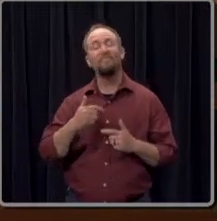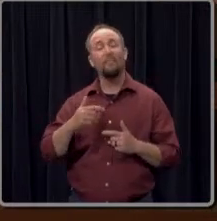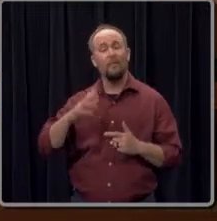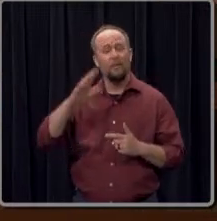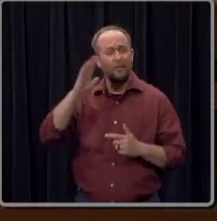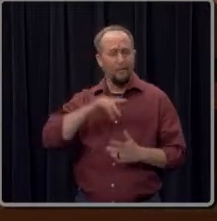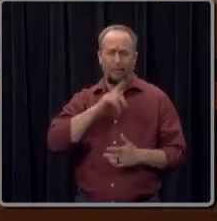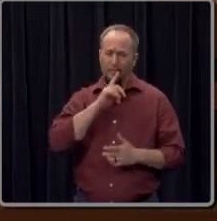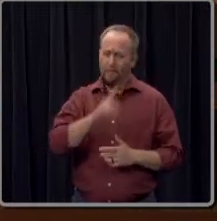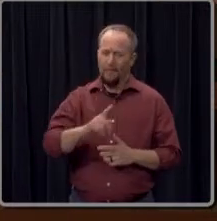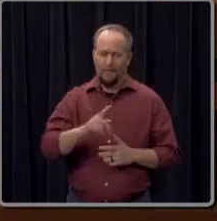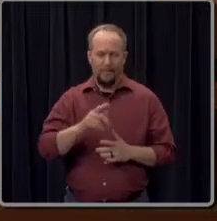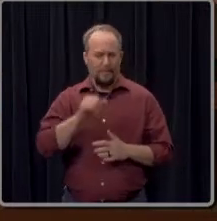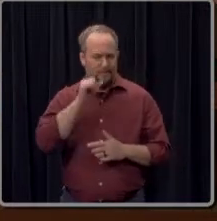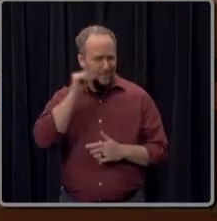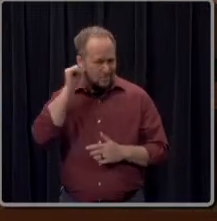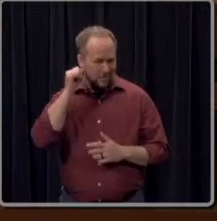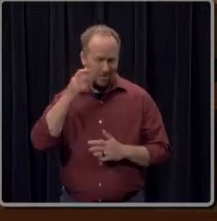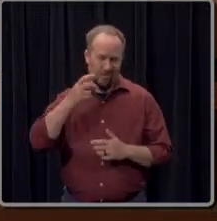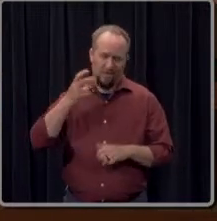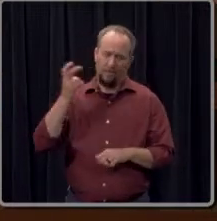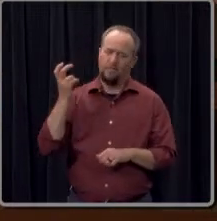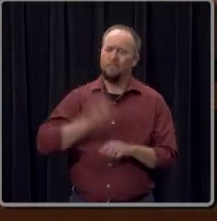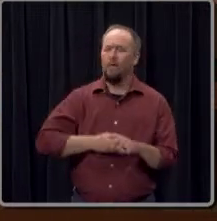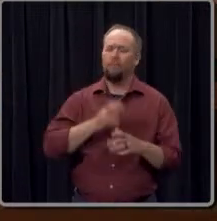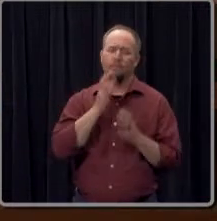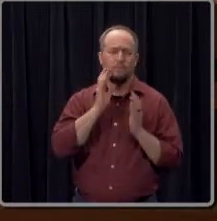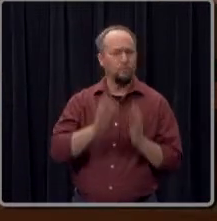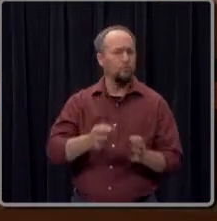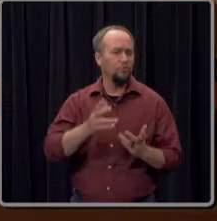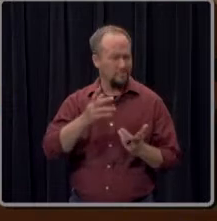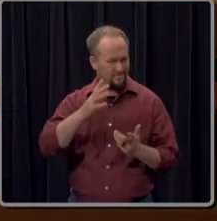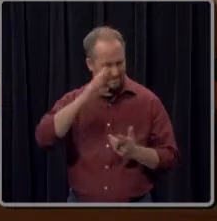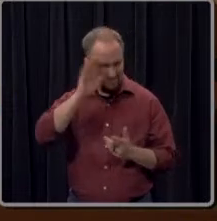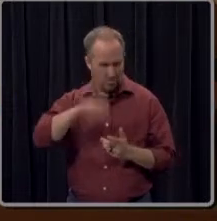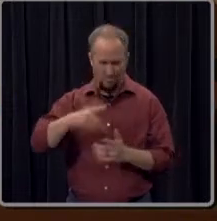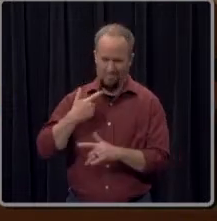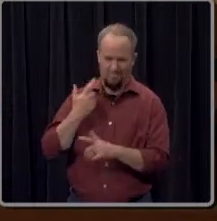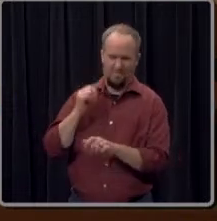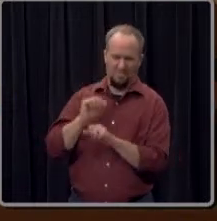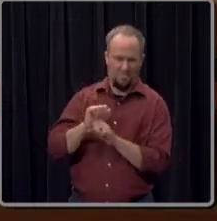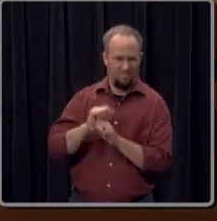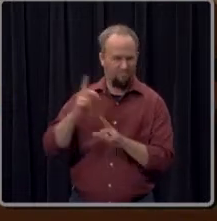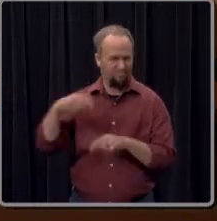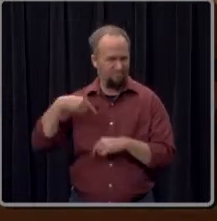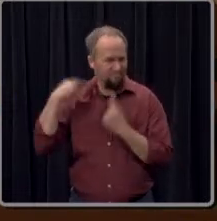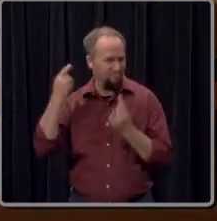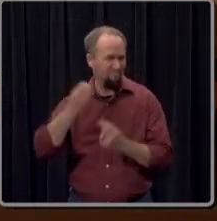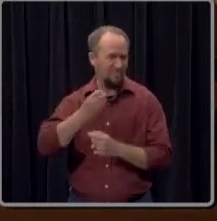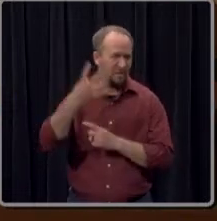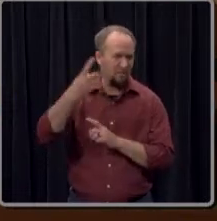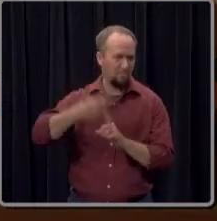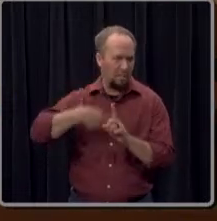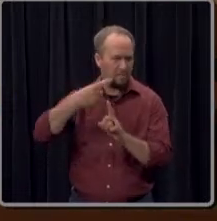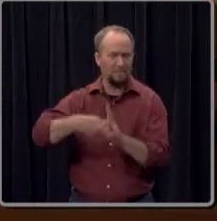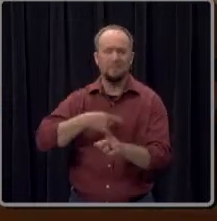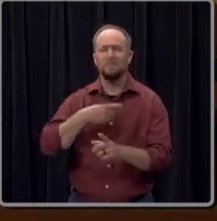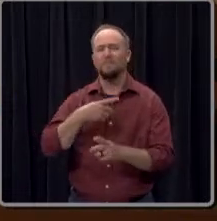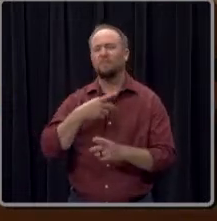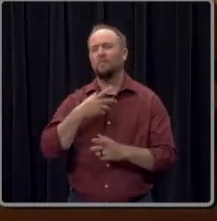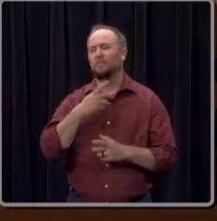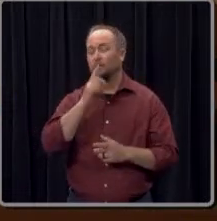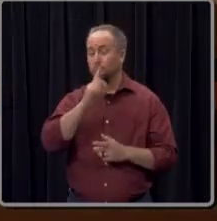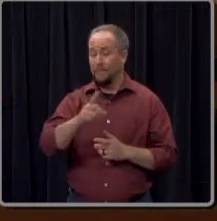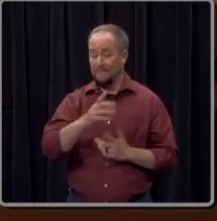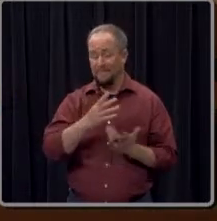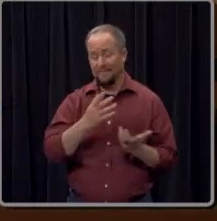hard decision to make yesterday. As you know, we've been working on this for months and months in our system, and really